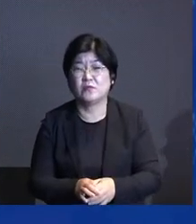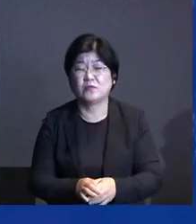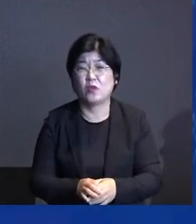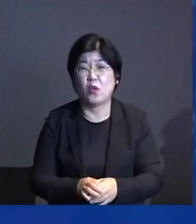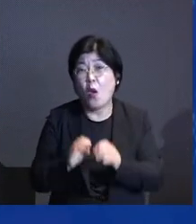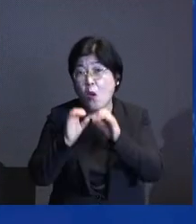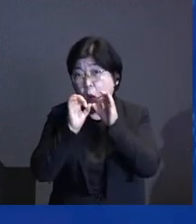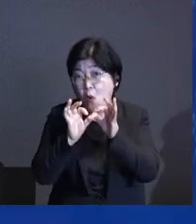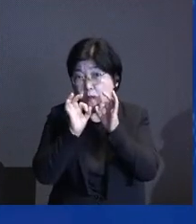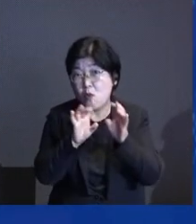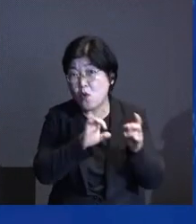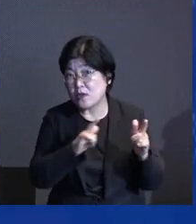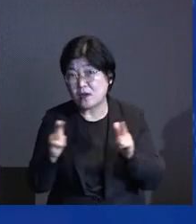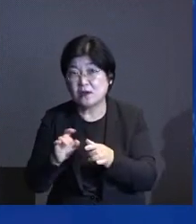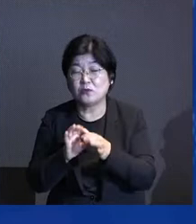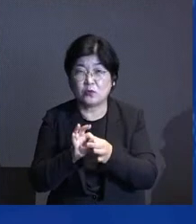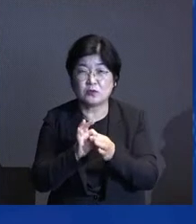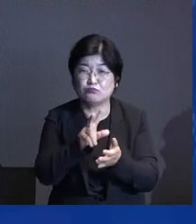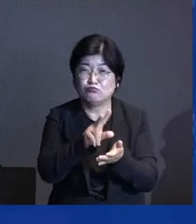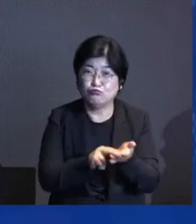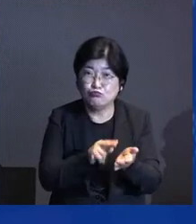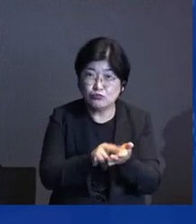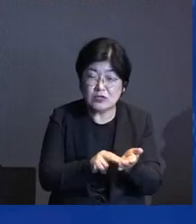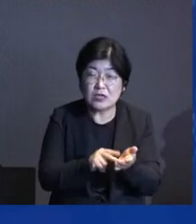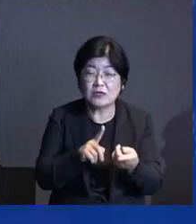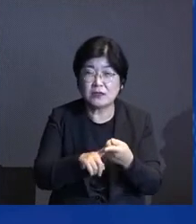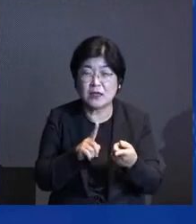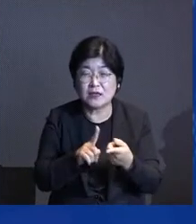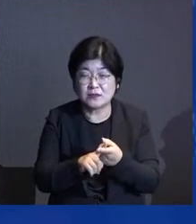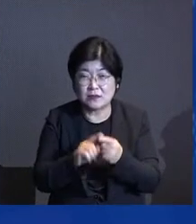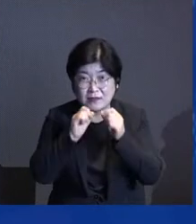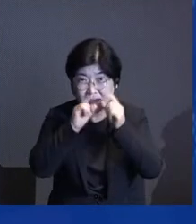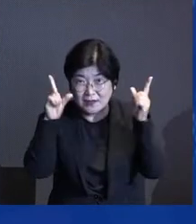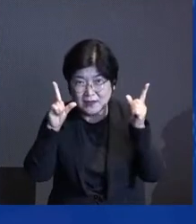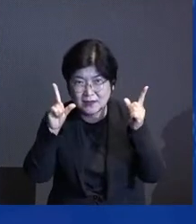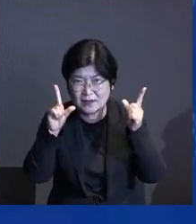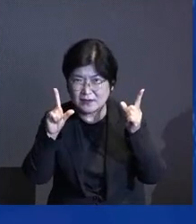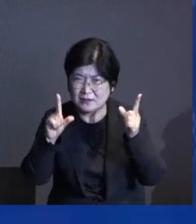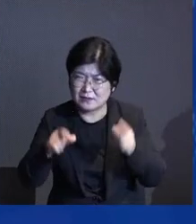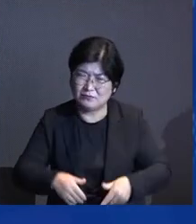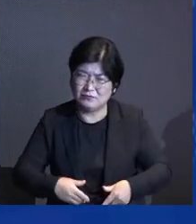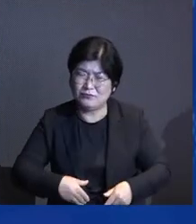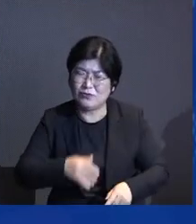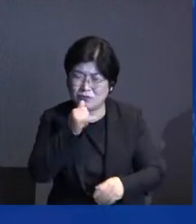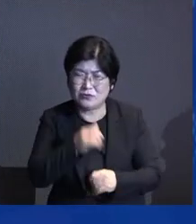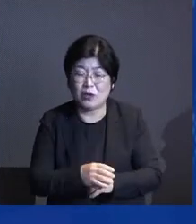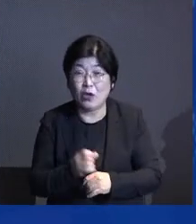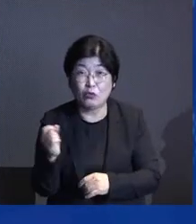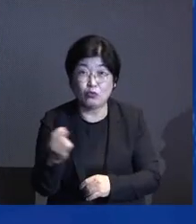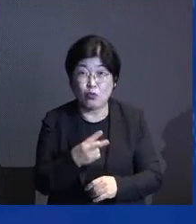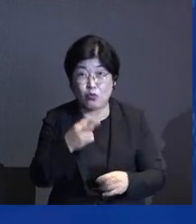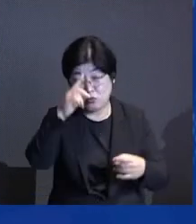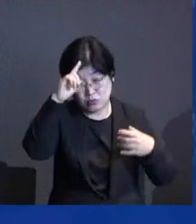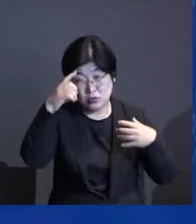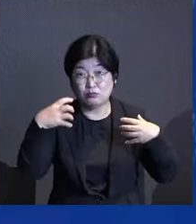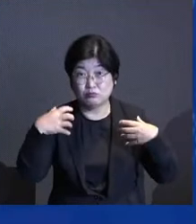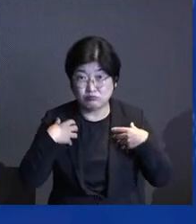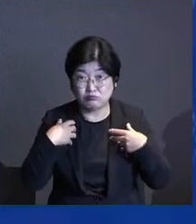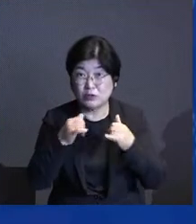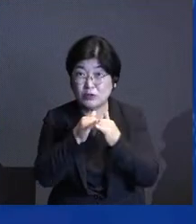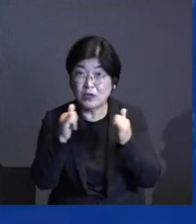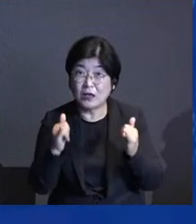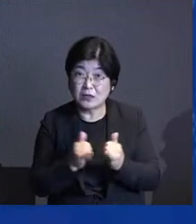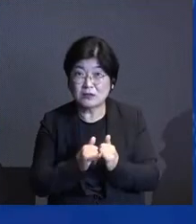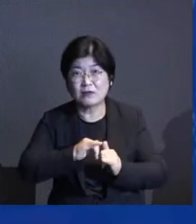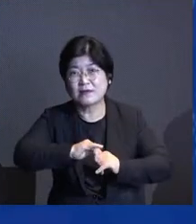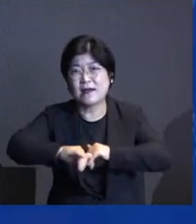loneliness. And interventions from society, including governments, is needed to